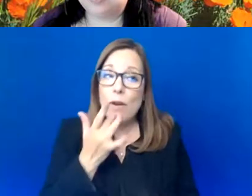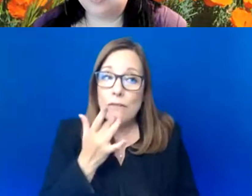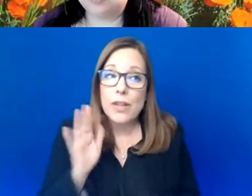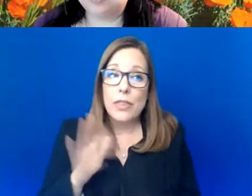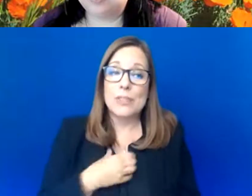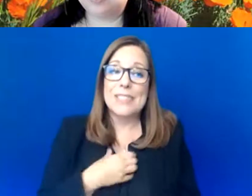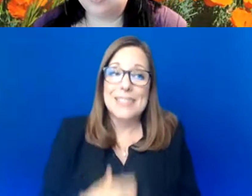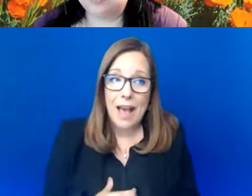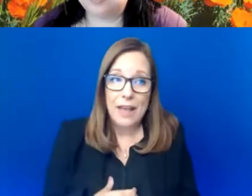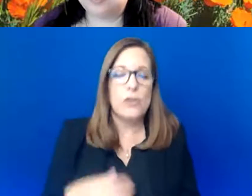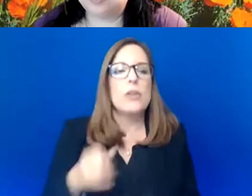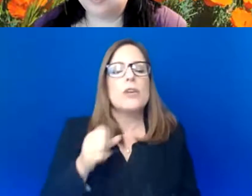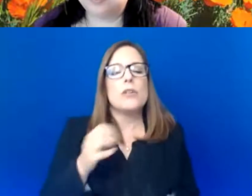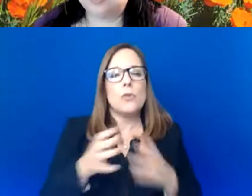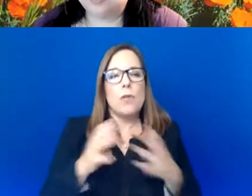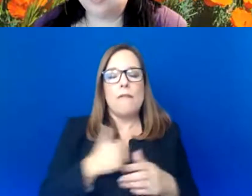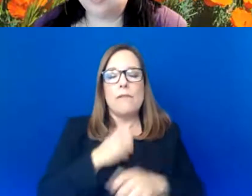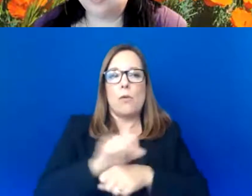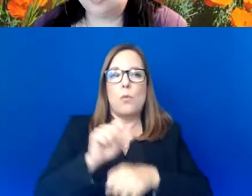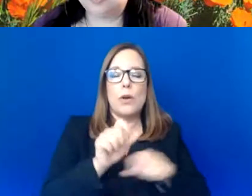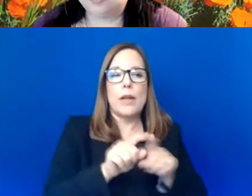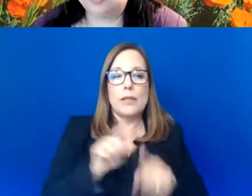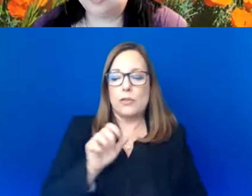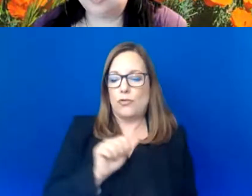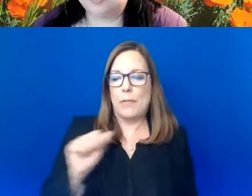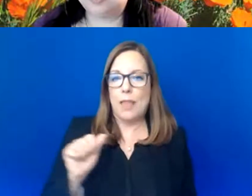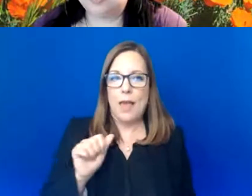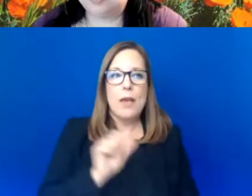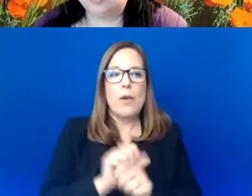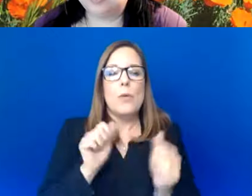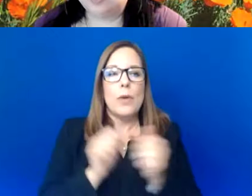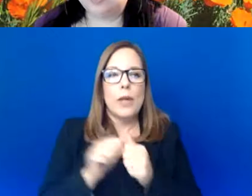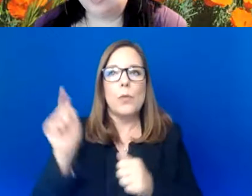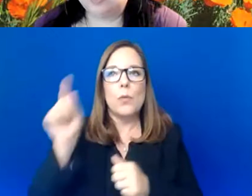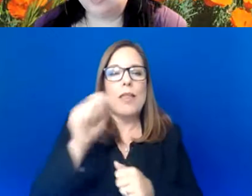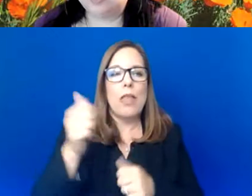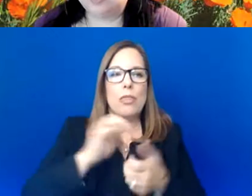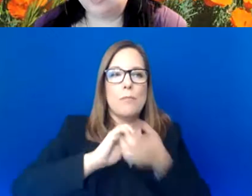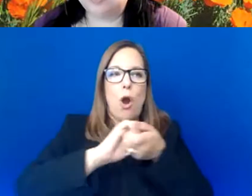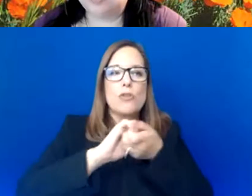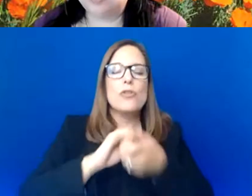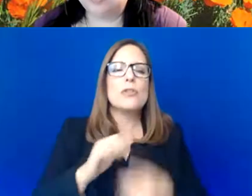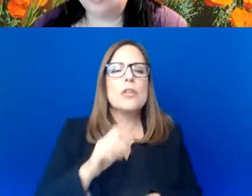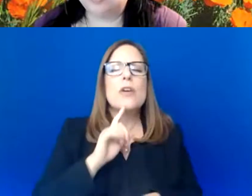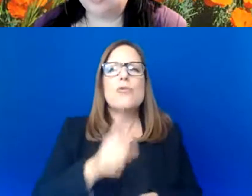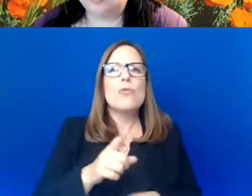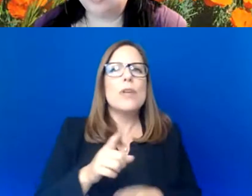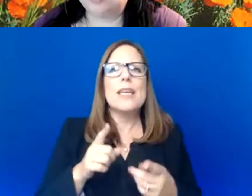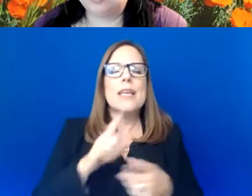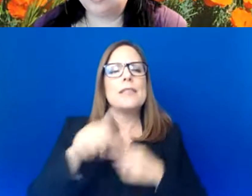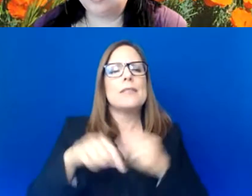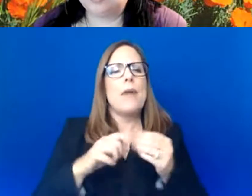work as a AAA, as working with our partners in the independent living centers and our extended partners, is really how do we